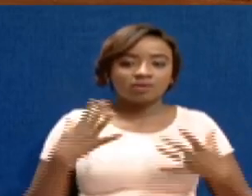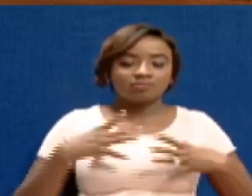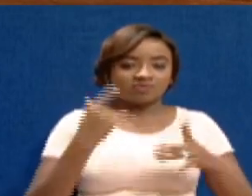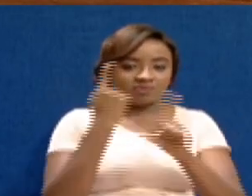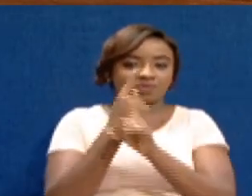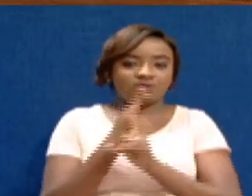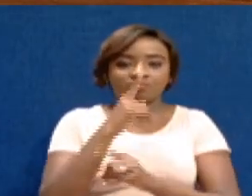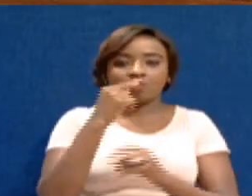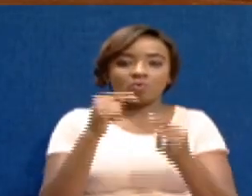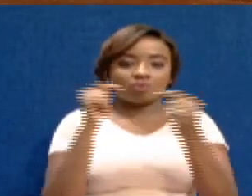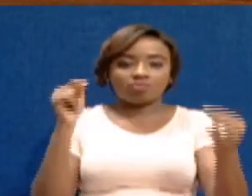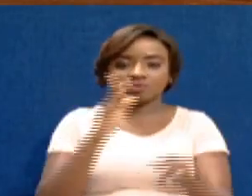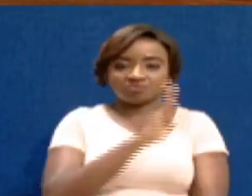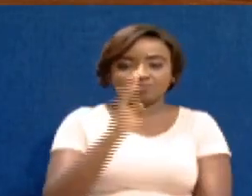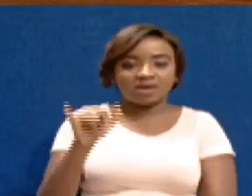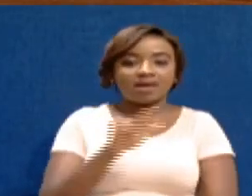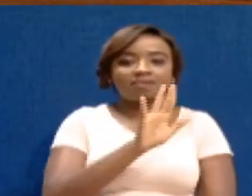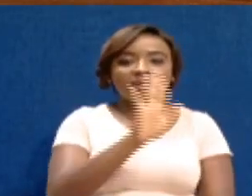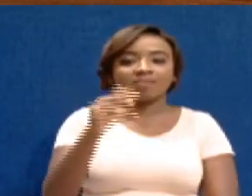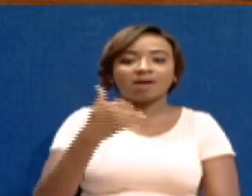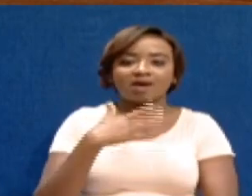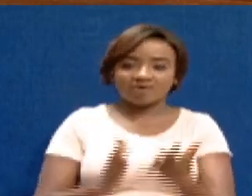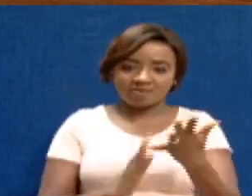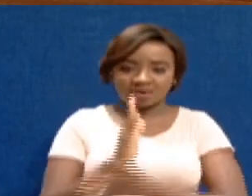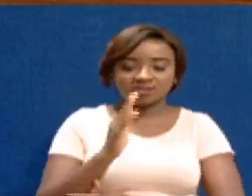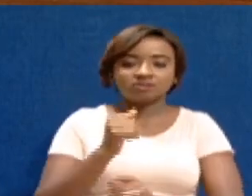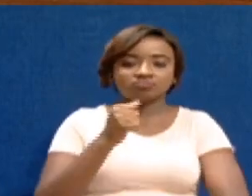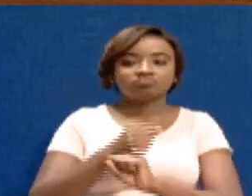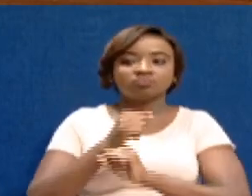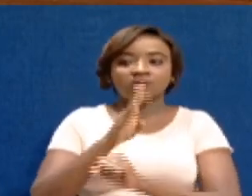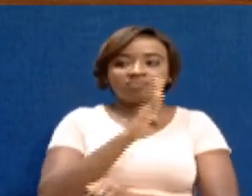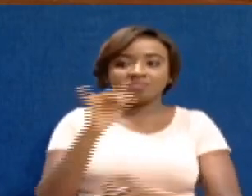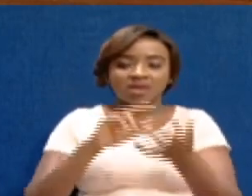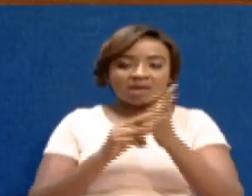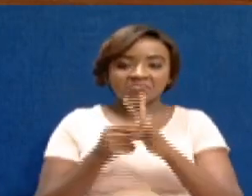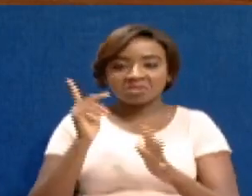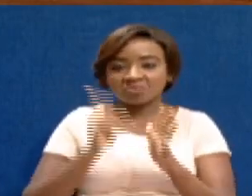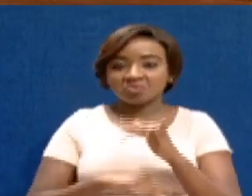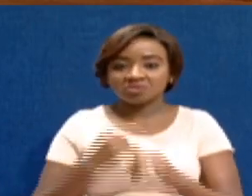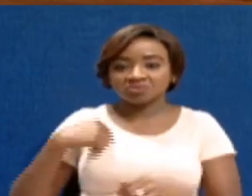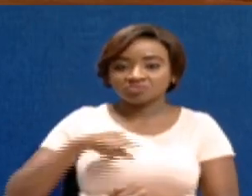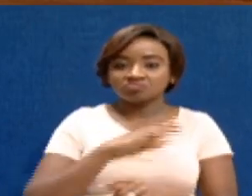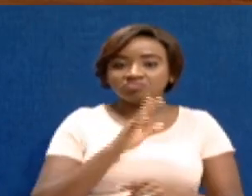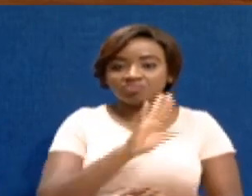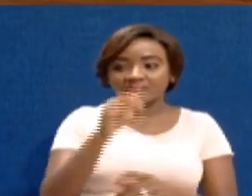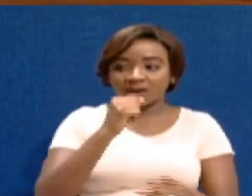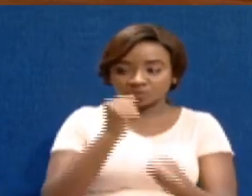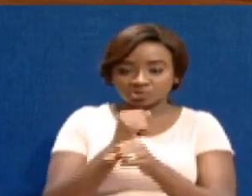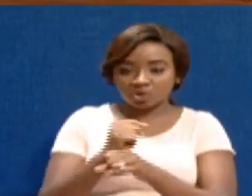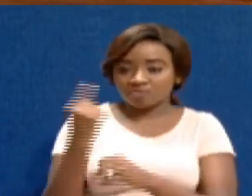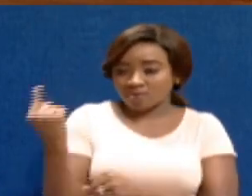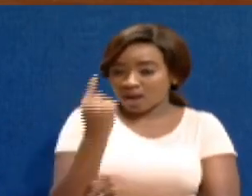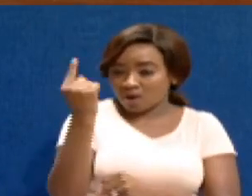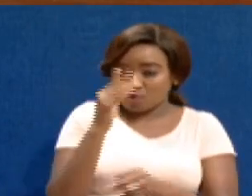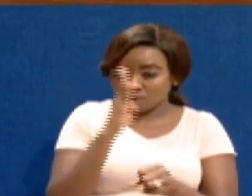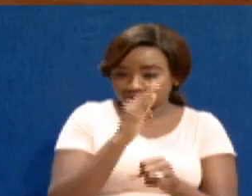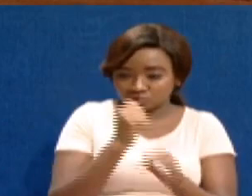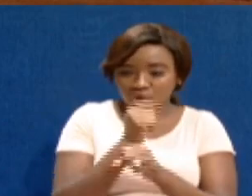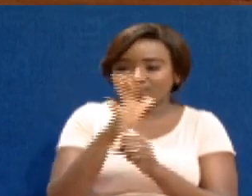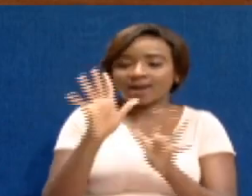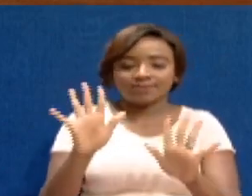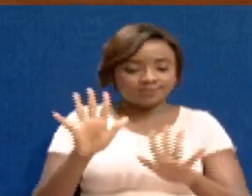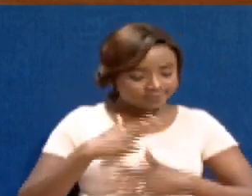is the discourse that we want to have as Kenyans. Let's have a healthy discourse. That is what we have been talking about, so that we can build a consensus.